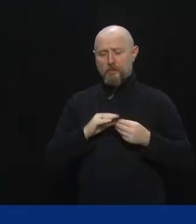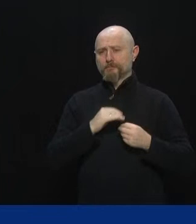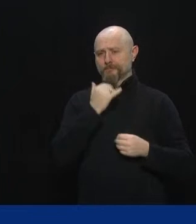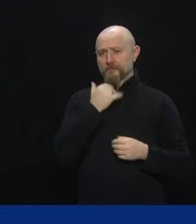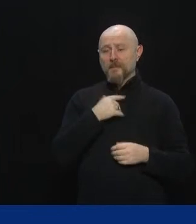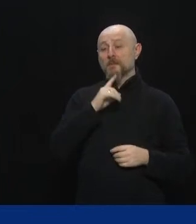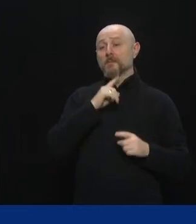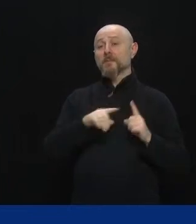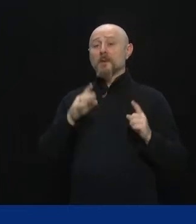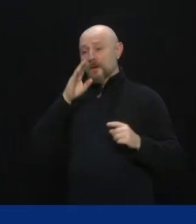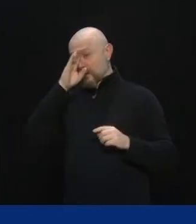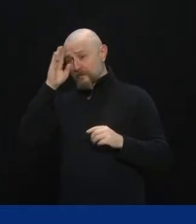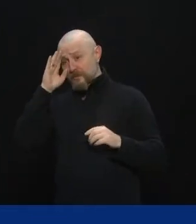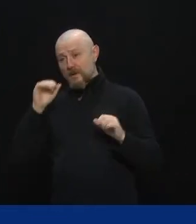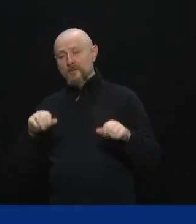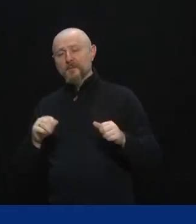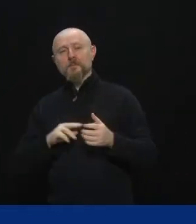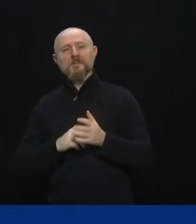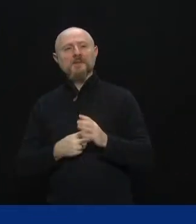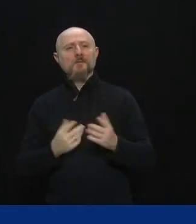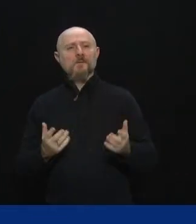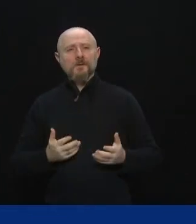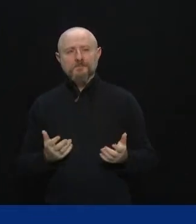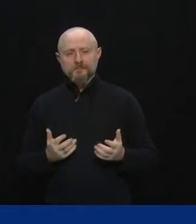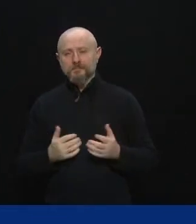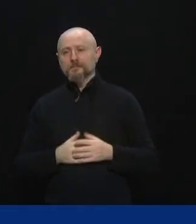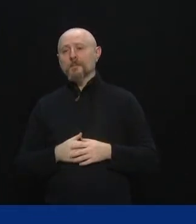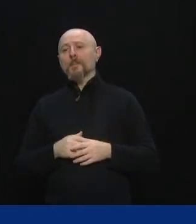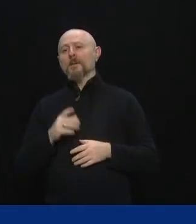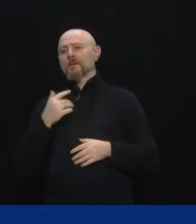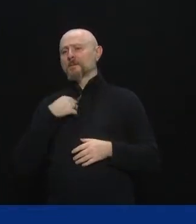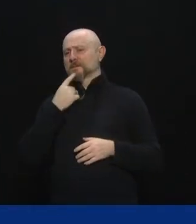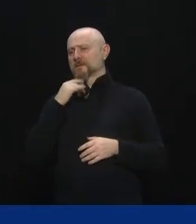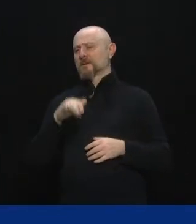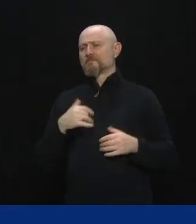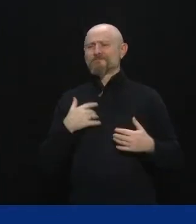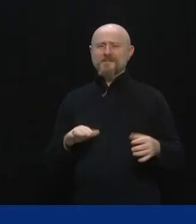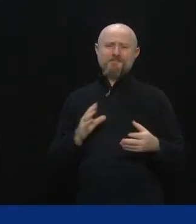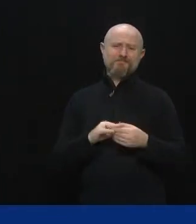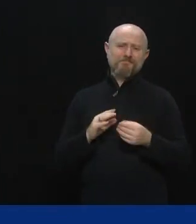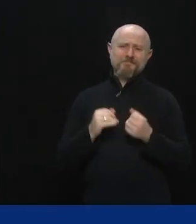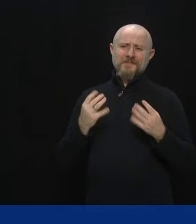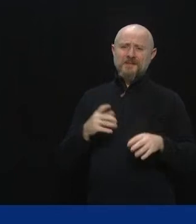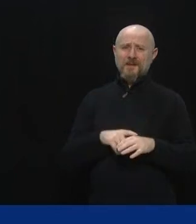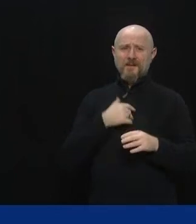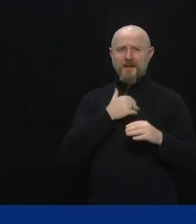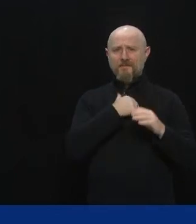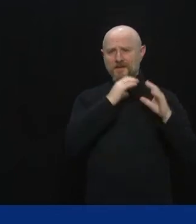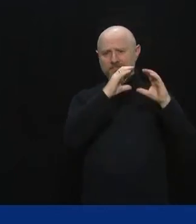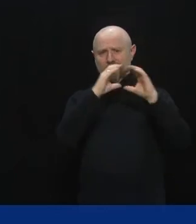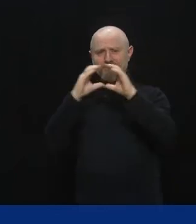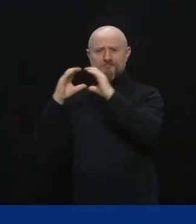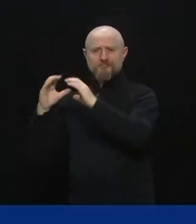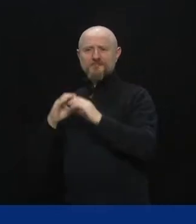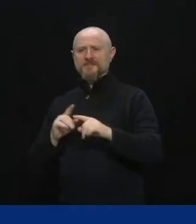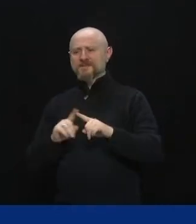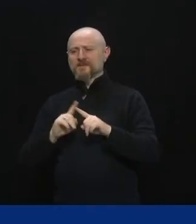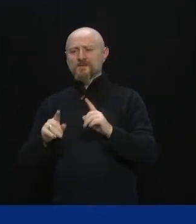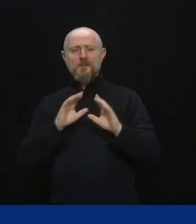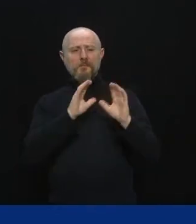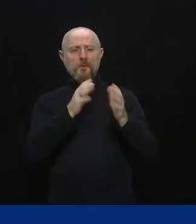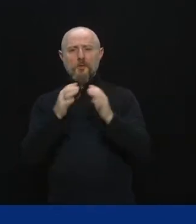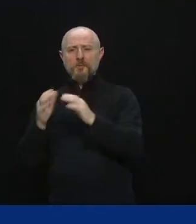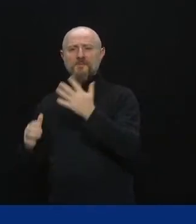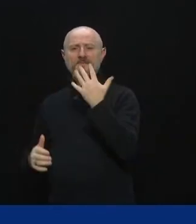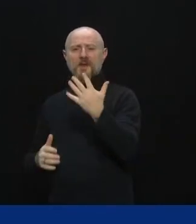hospital capacity all about? And you've heard me talk about this, but these are all the buckets, the buttons we can push.